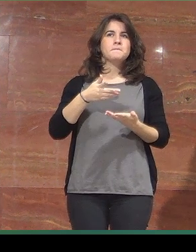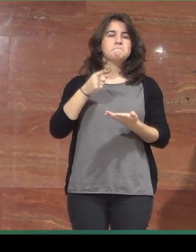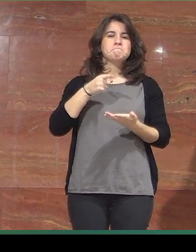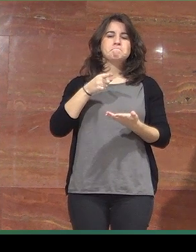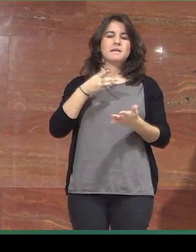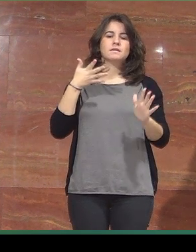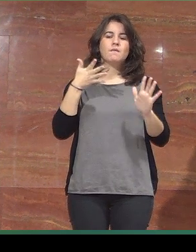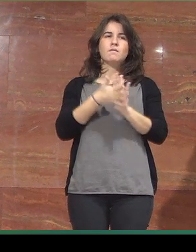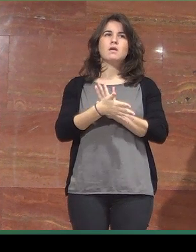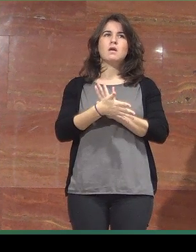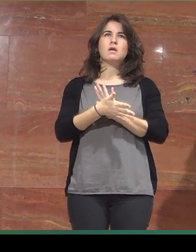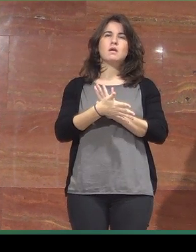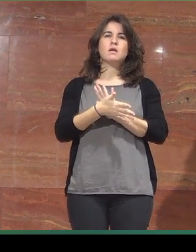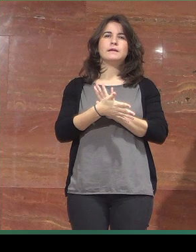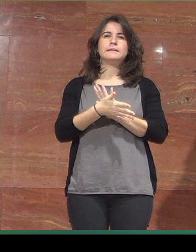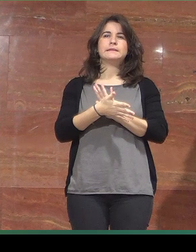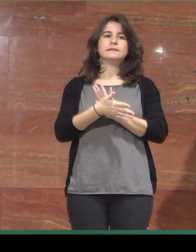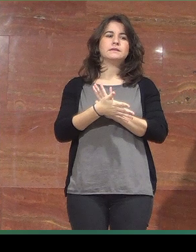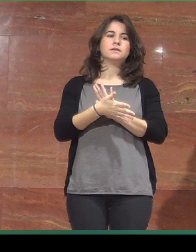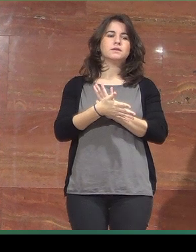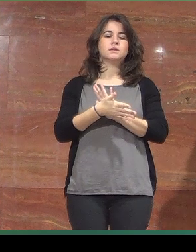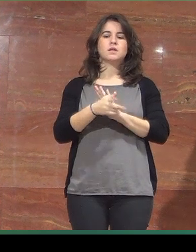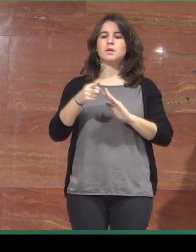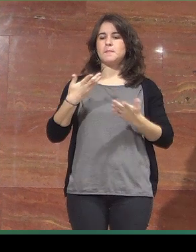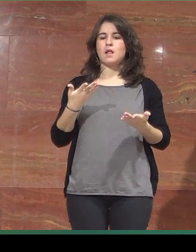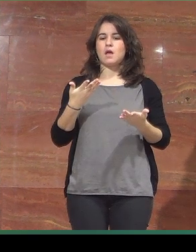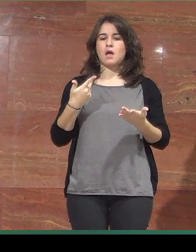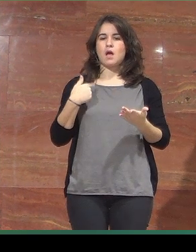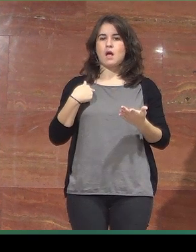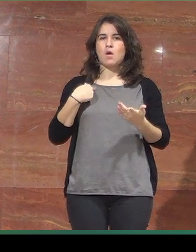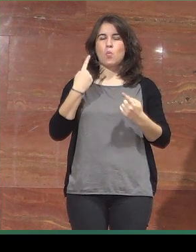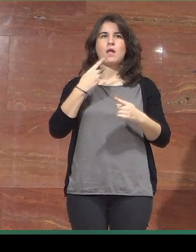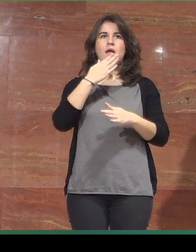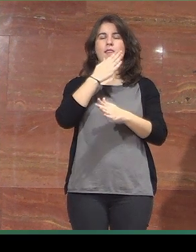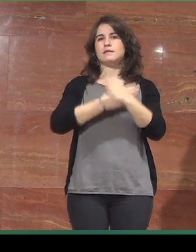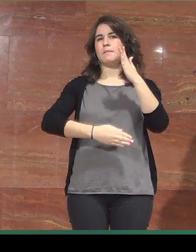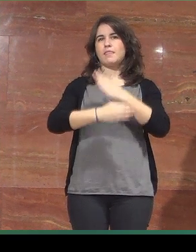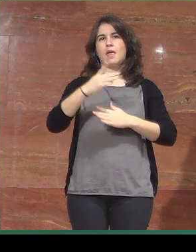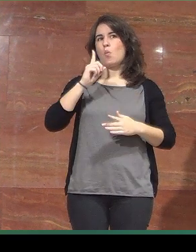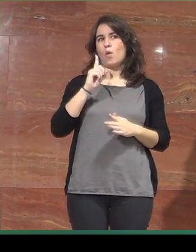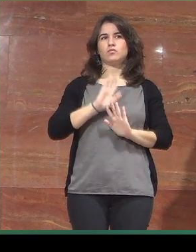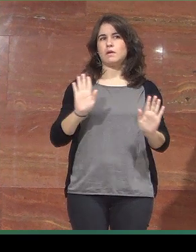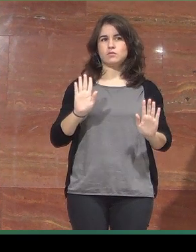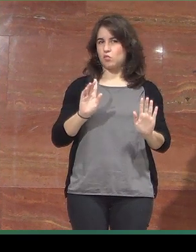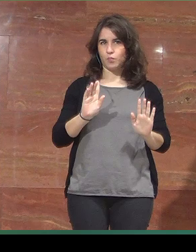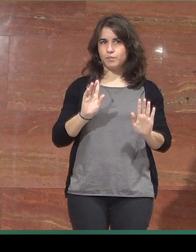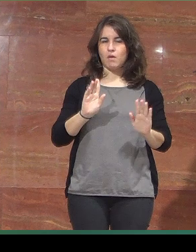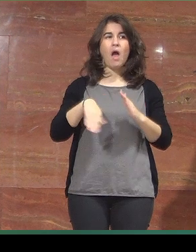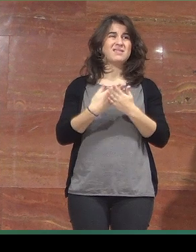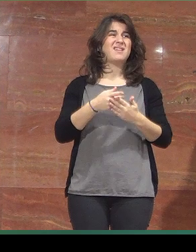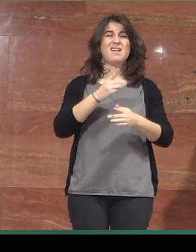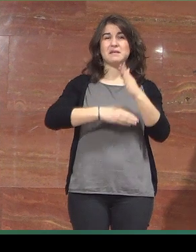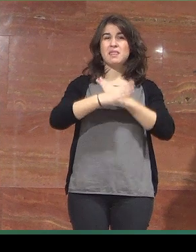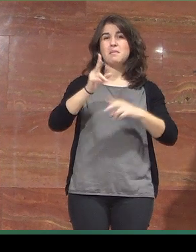disability. Even within visual impairments, there are many different types that affect people in many different ways.